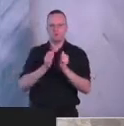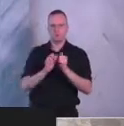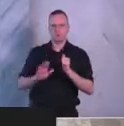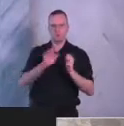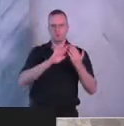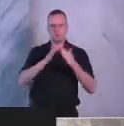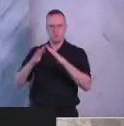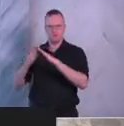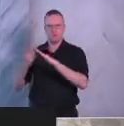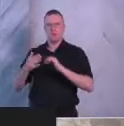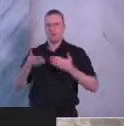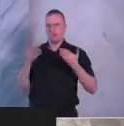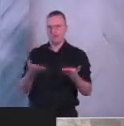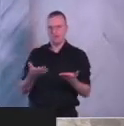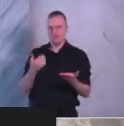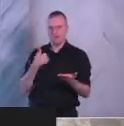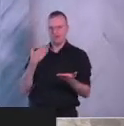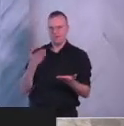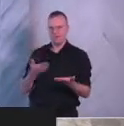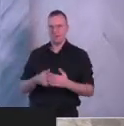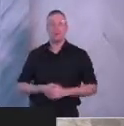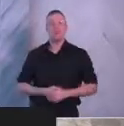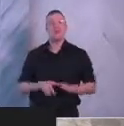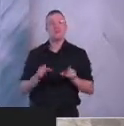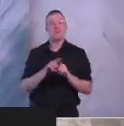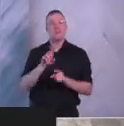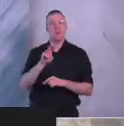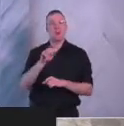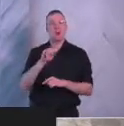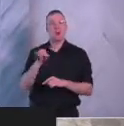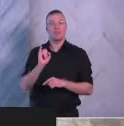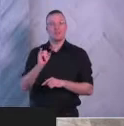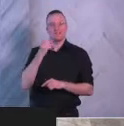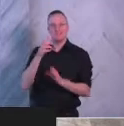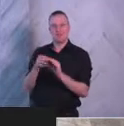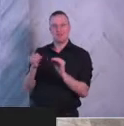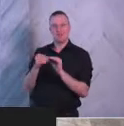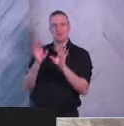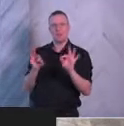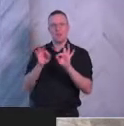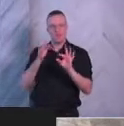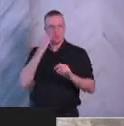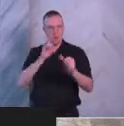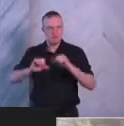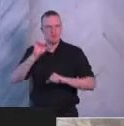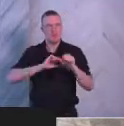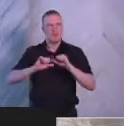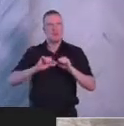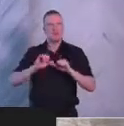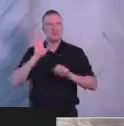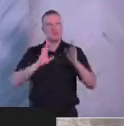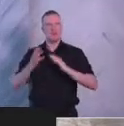think it's there for you. I think like Waji said, it is about getting to know each other and taking the mystery away. I would just